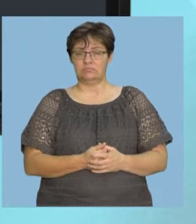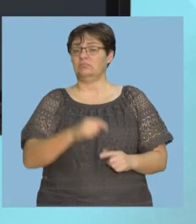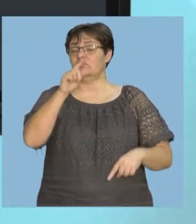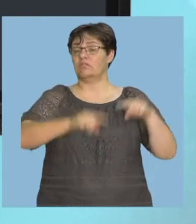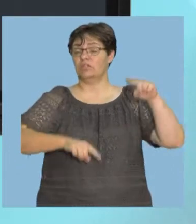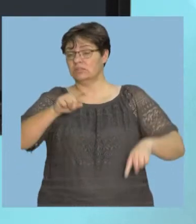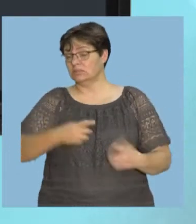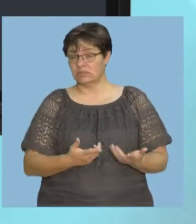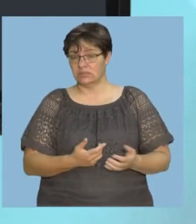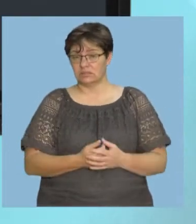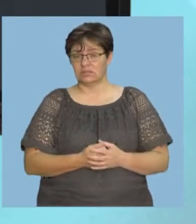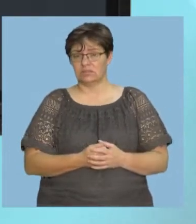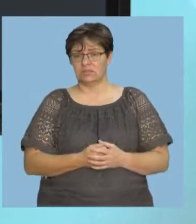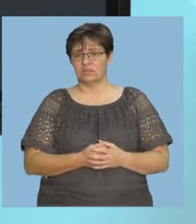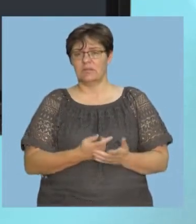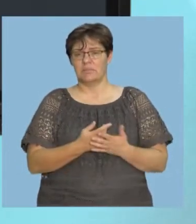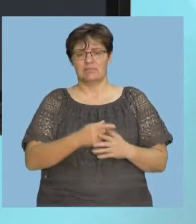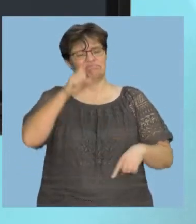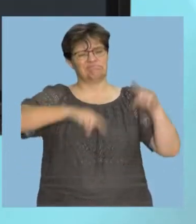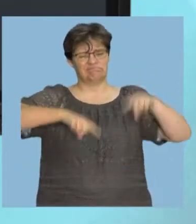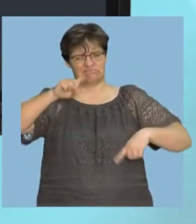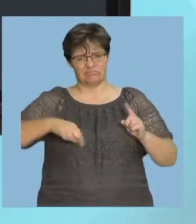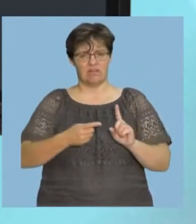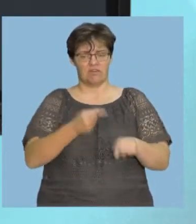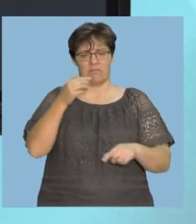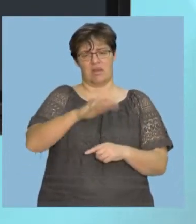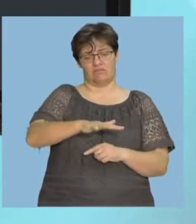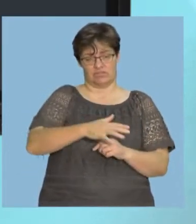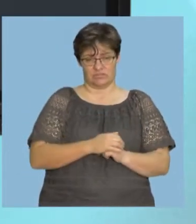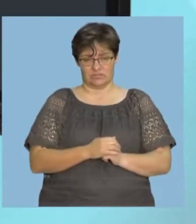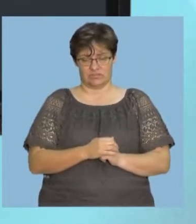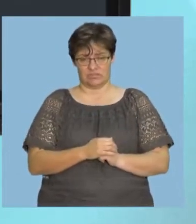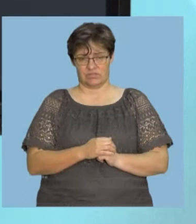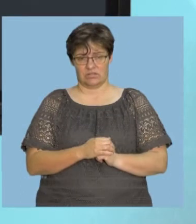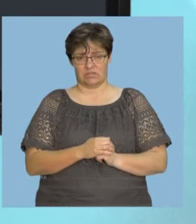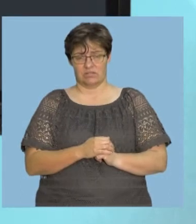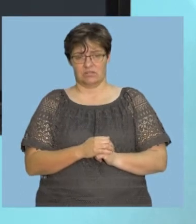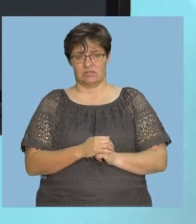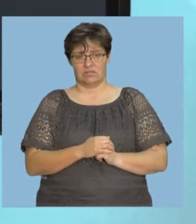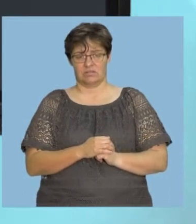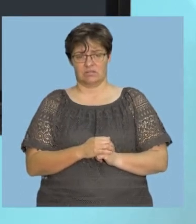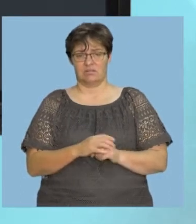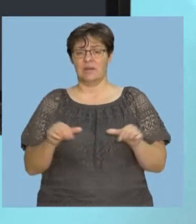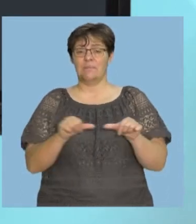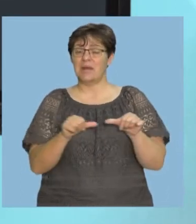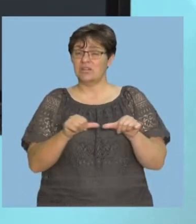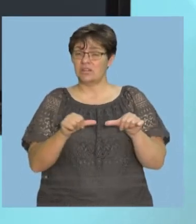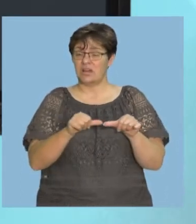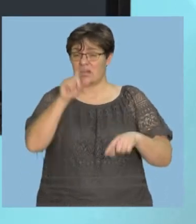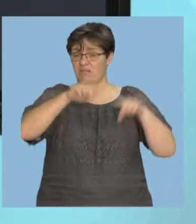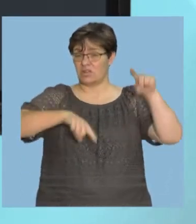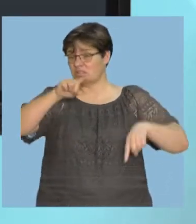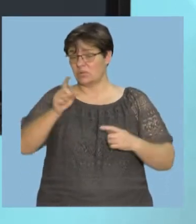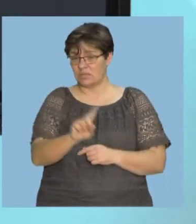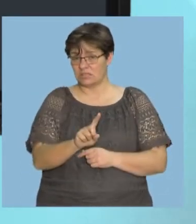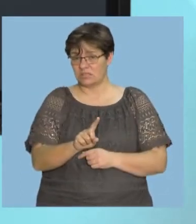Volatility, we're talking about the deviation from the average. Okay. So another way we can measure volatility is by using